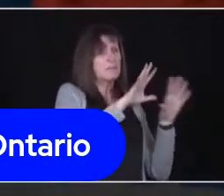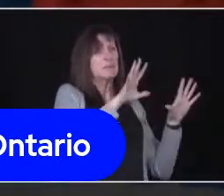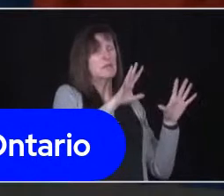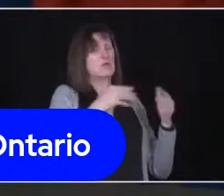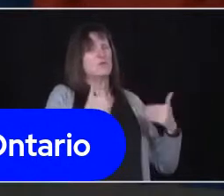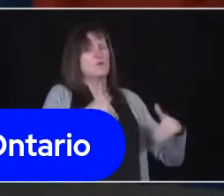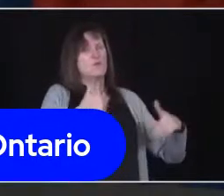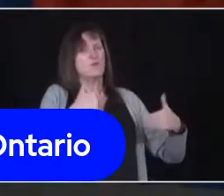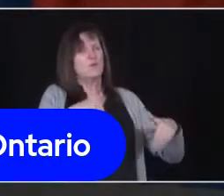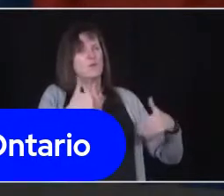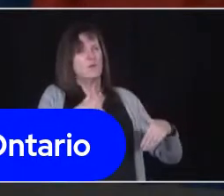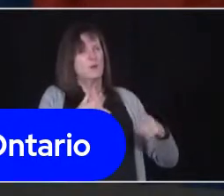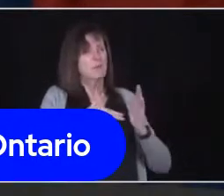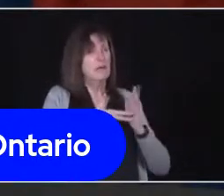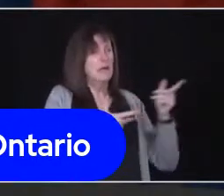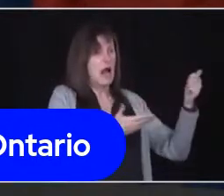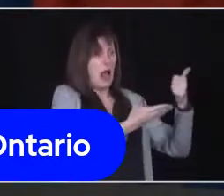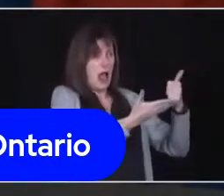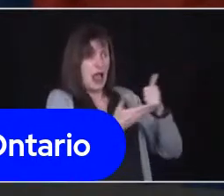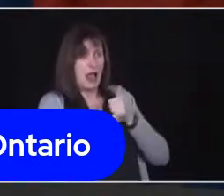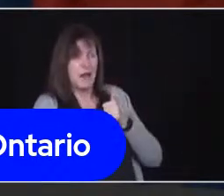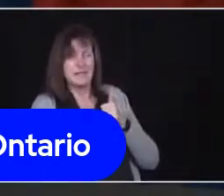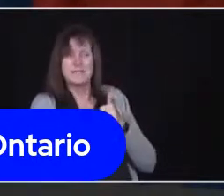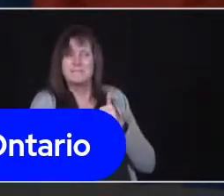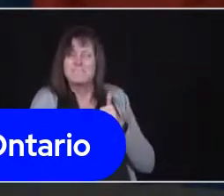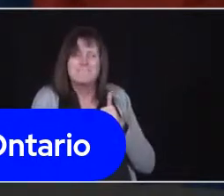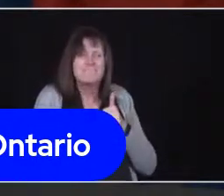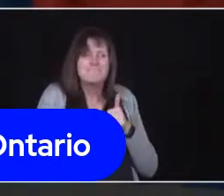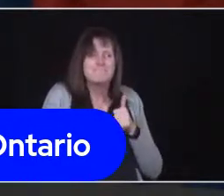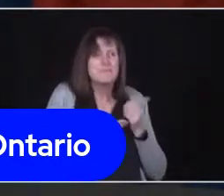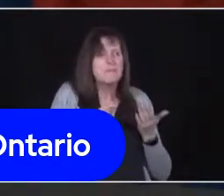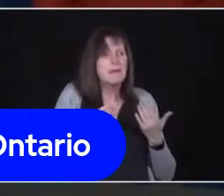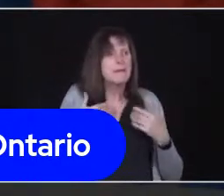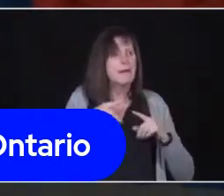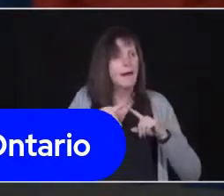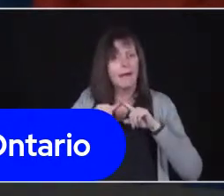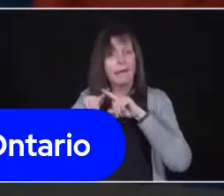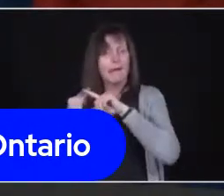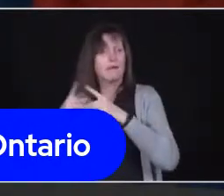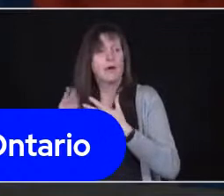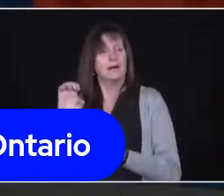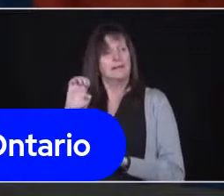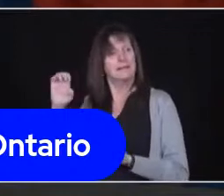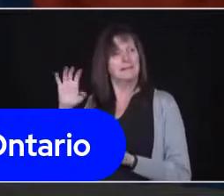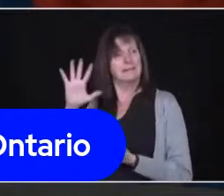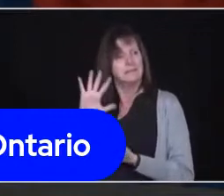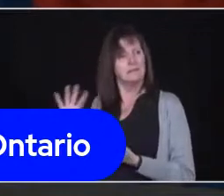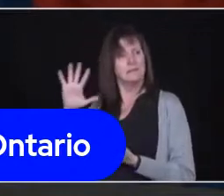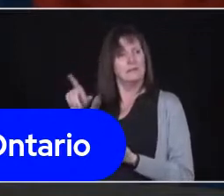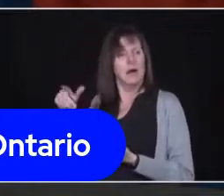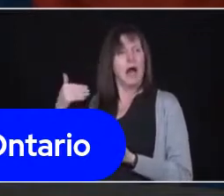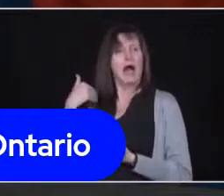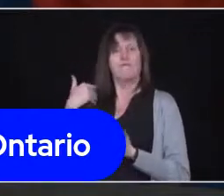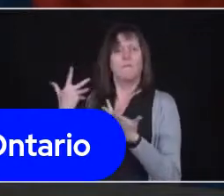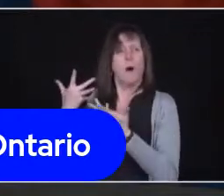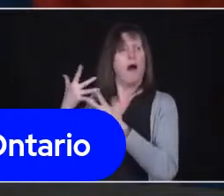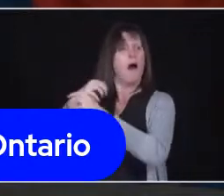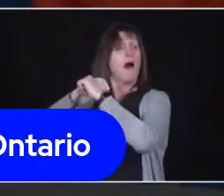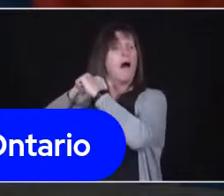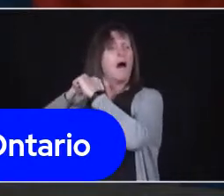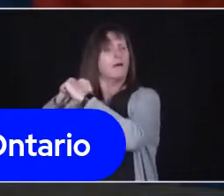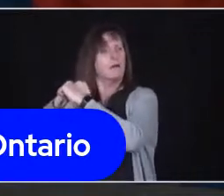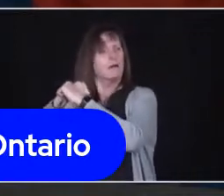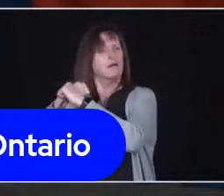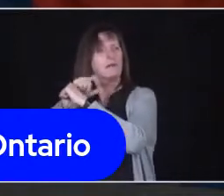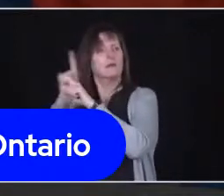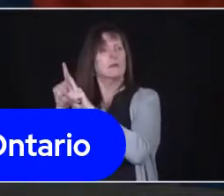assistance is come from the Maritime provinces, which have the Atlantic bubble and have not been as hard hit as Ontario